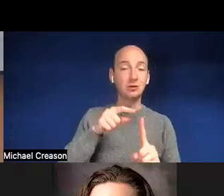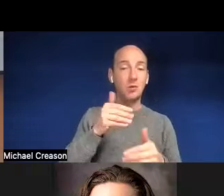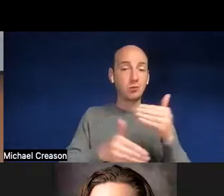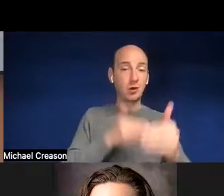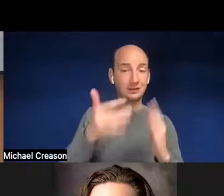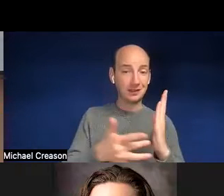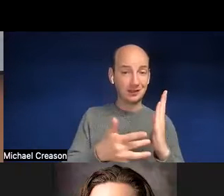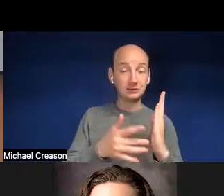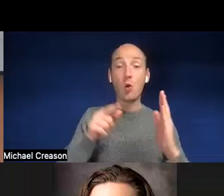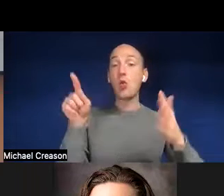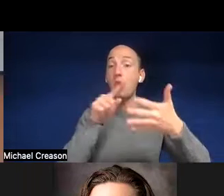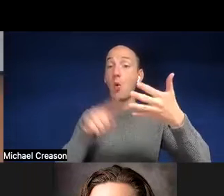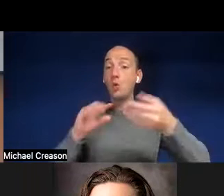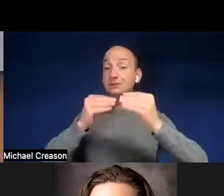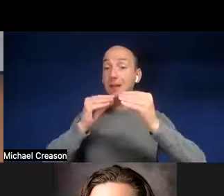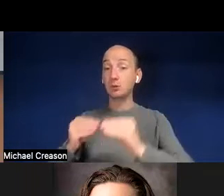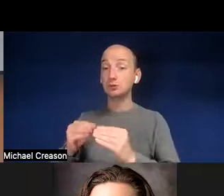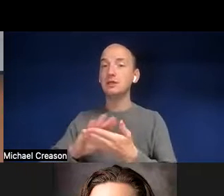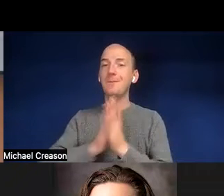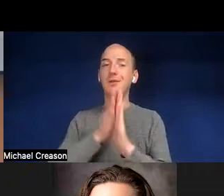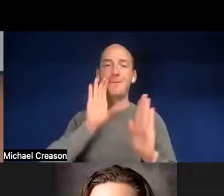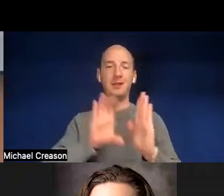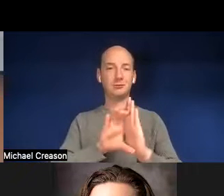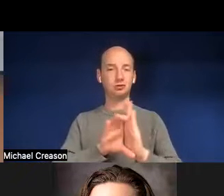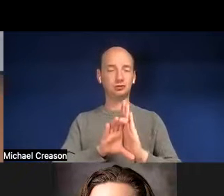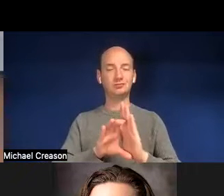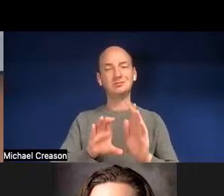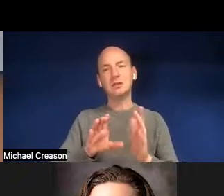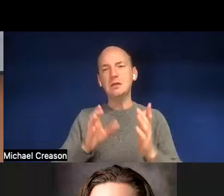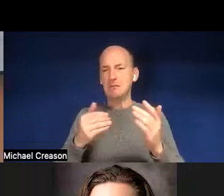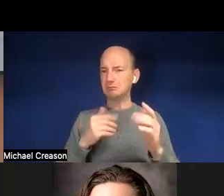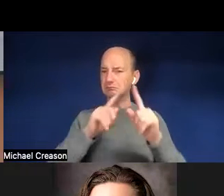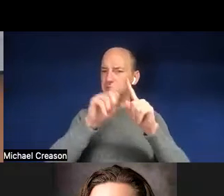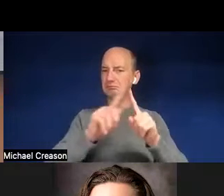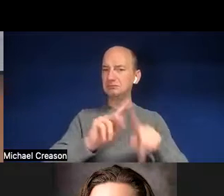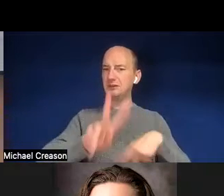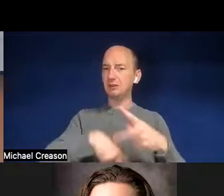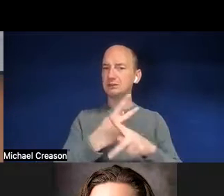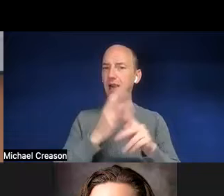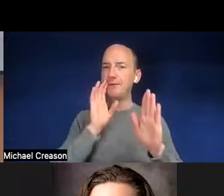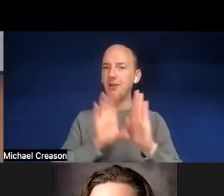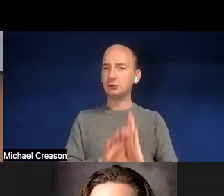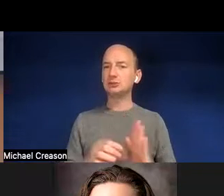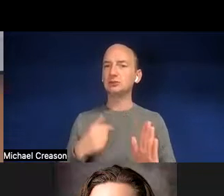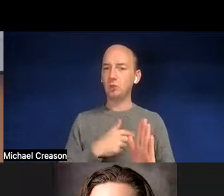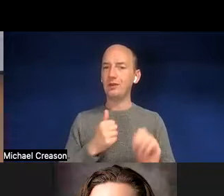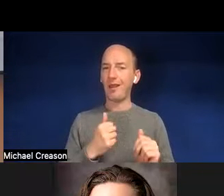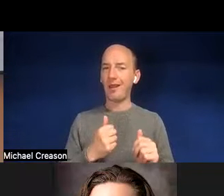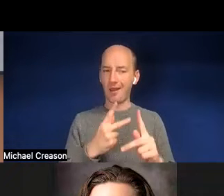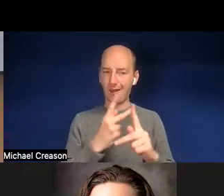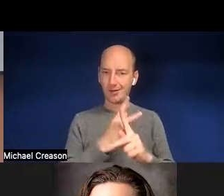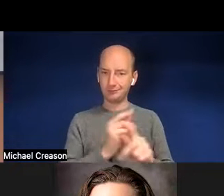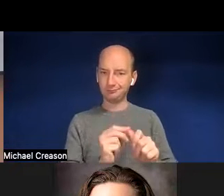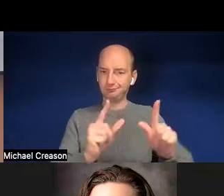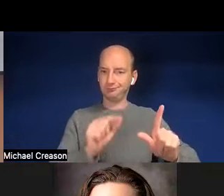stream of numbers into images. And there's a number of different types of images we can compute that reveal the